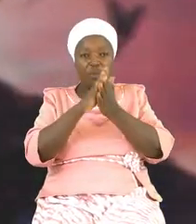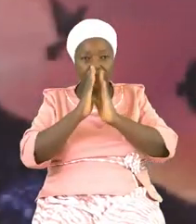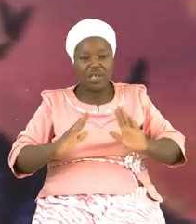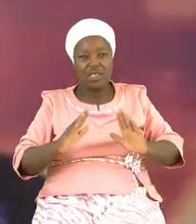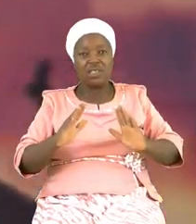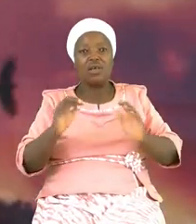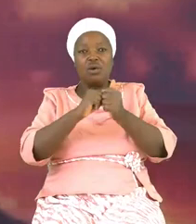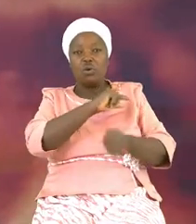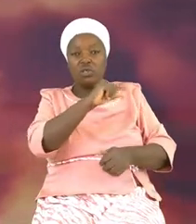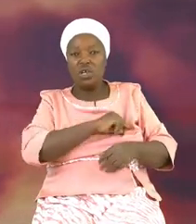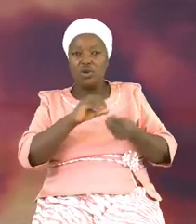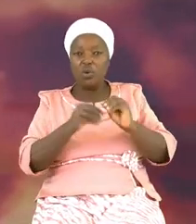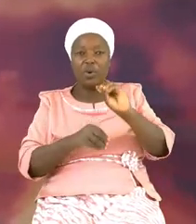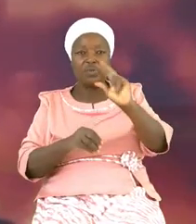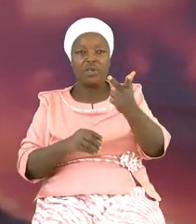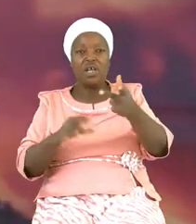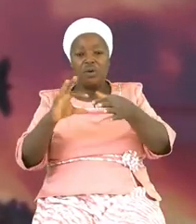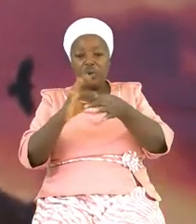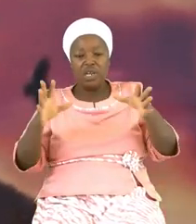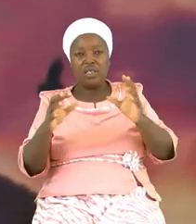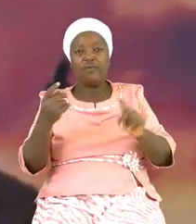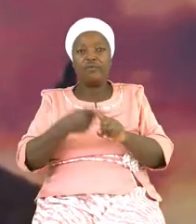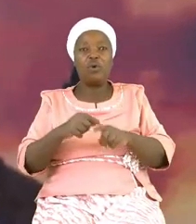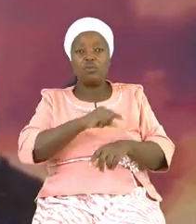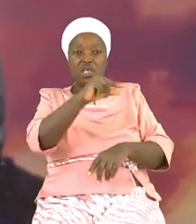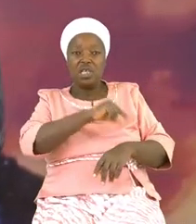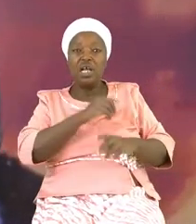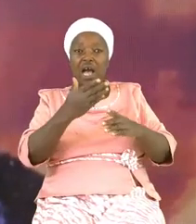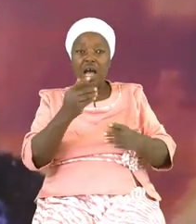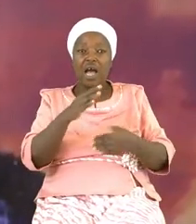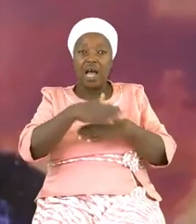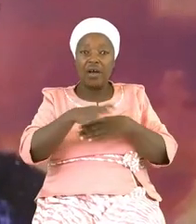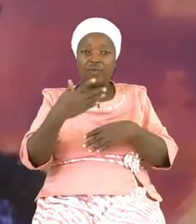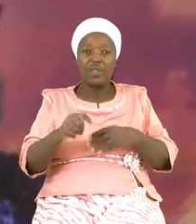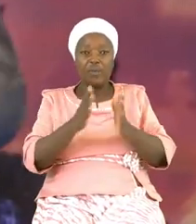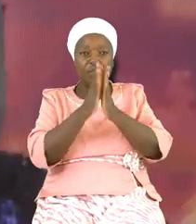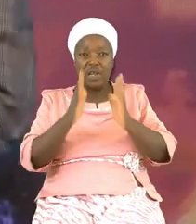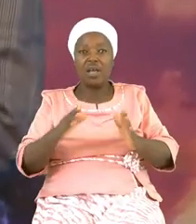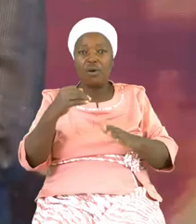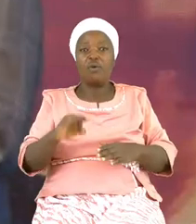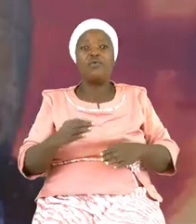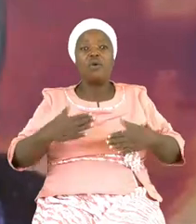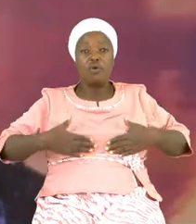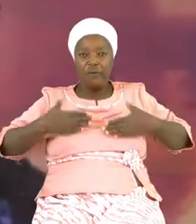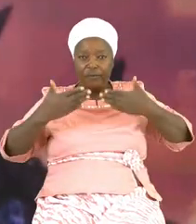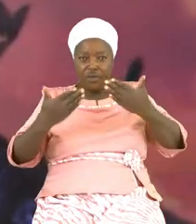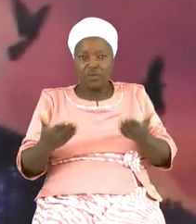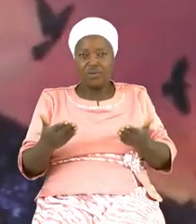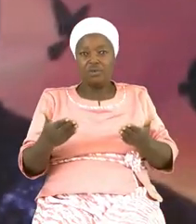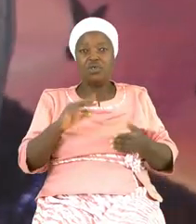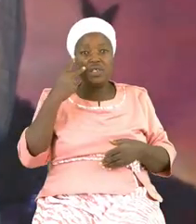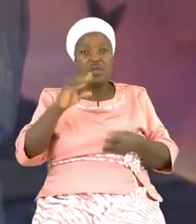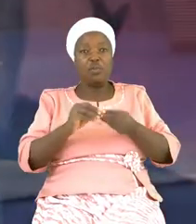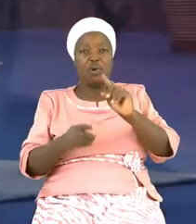release from guilt after the prayer of conversion. Look at number one, reconciliation